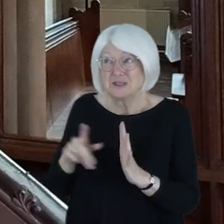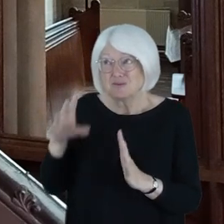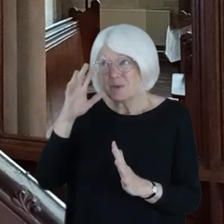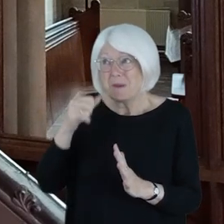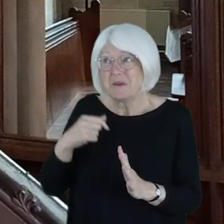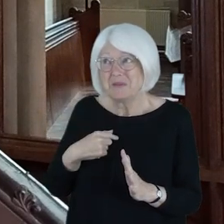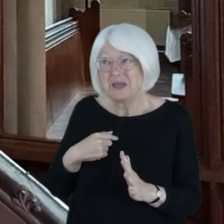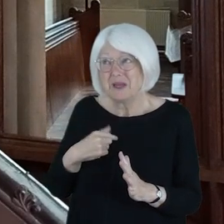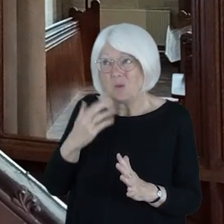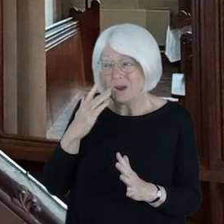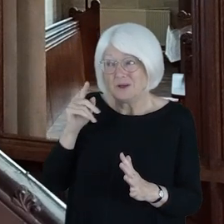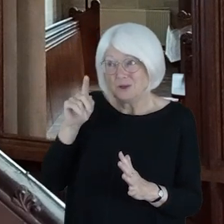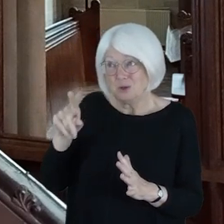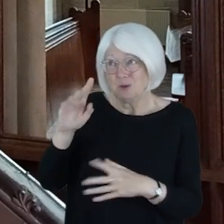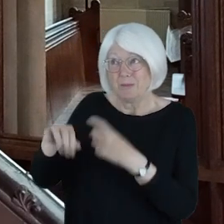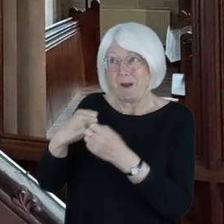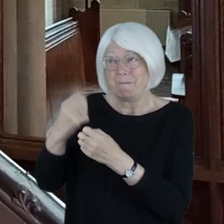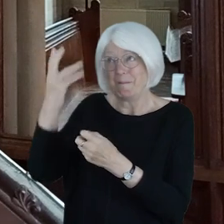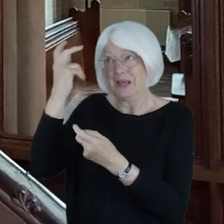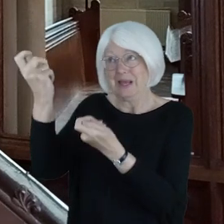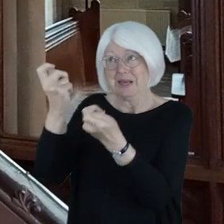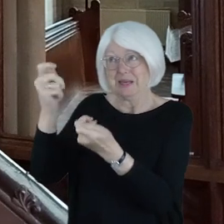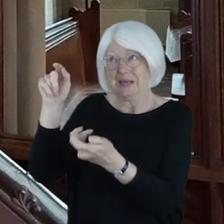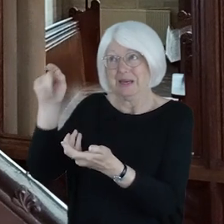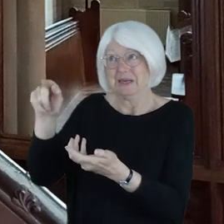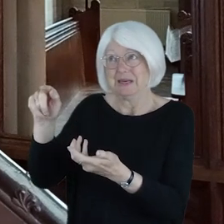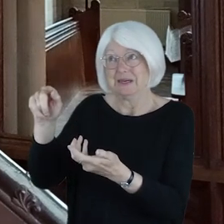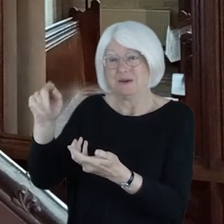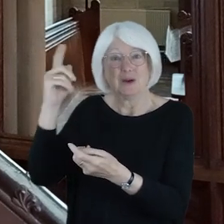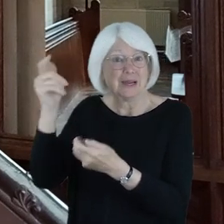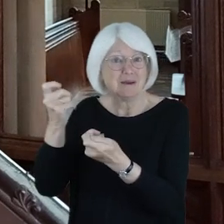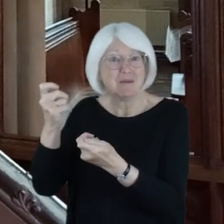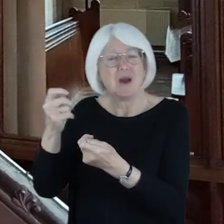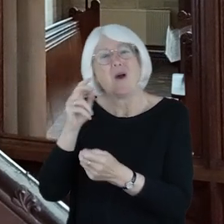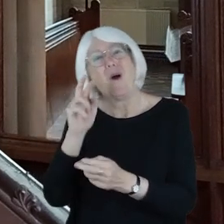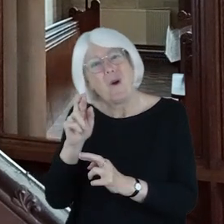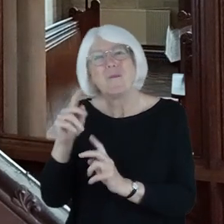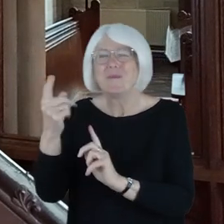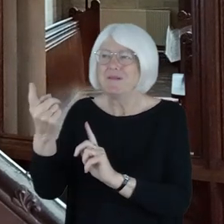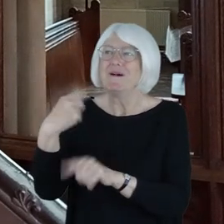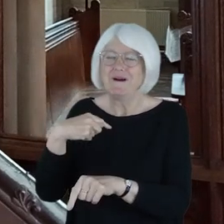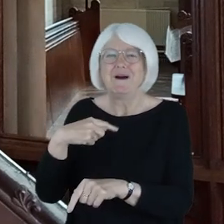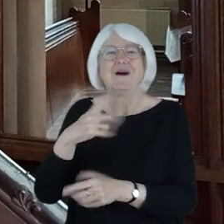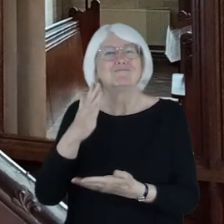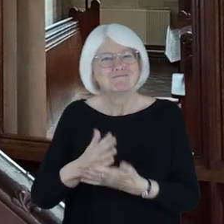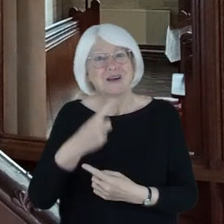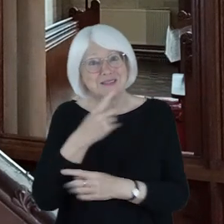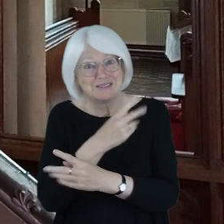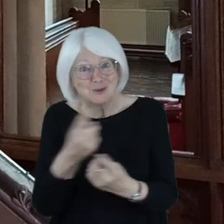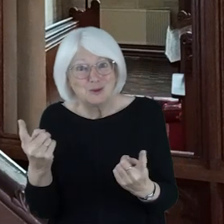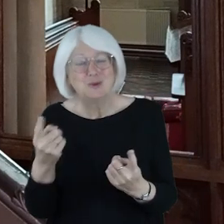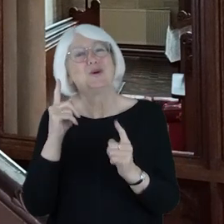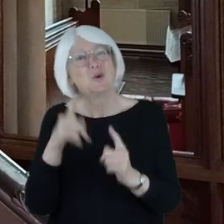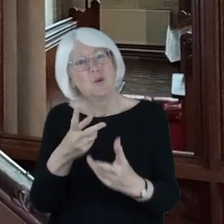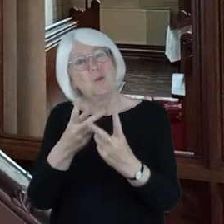you come into your kingdom, and hope to hear the reply, truly I tell you, today